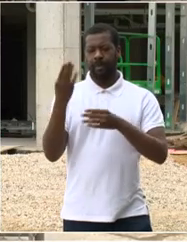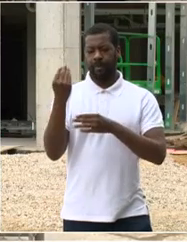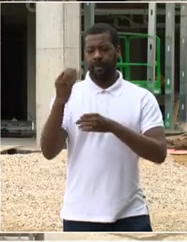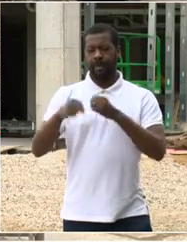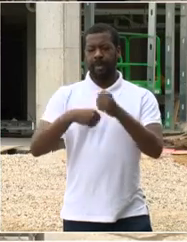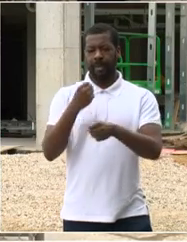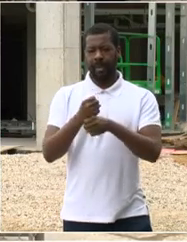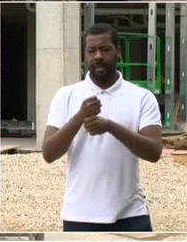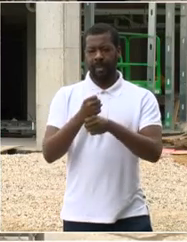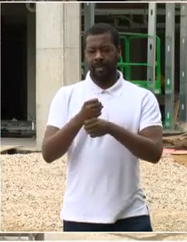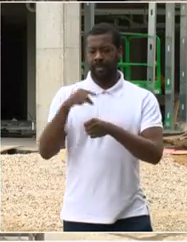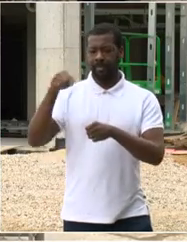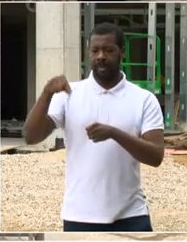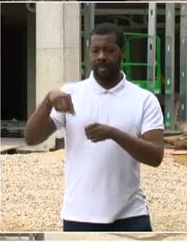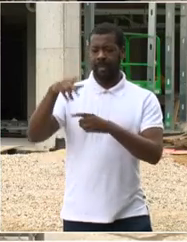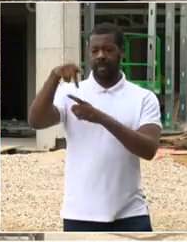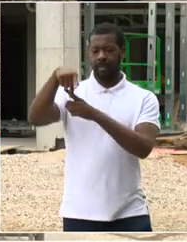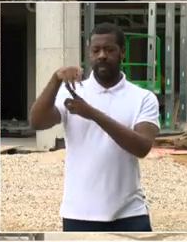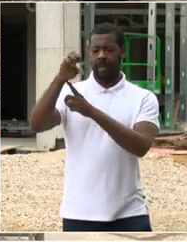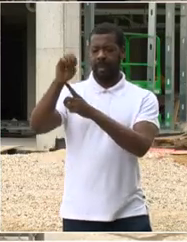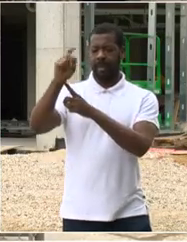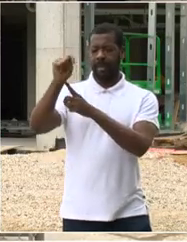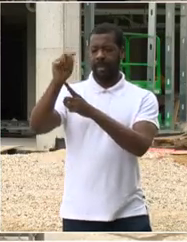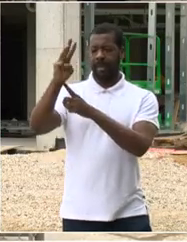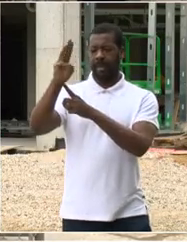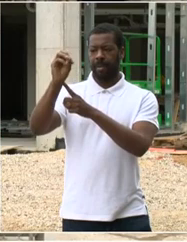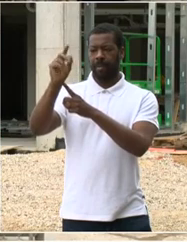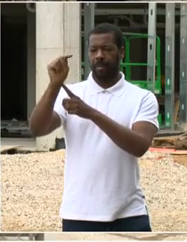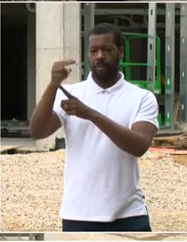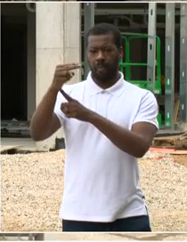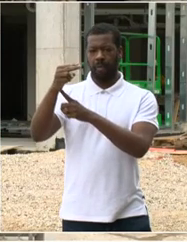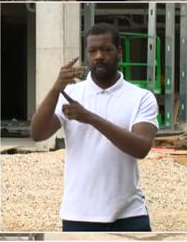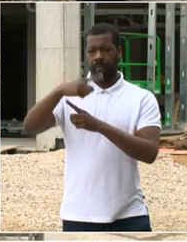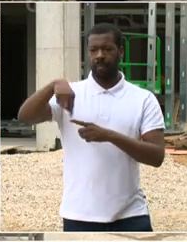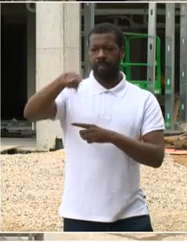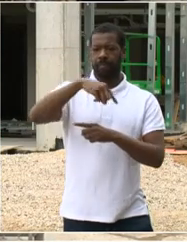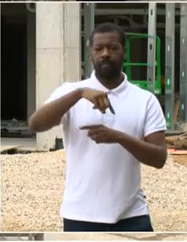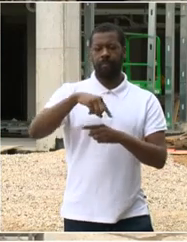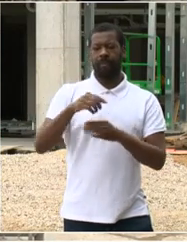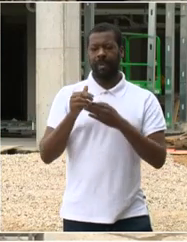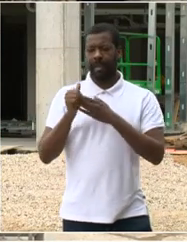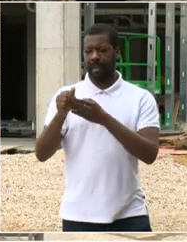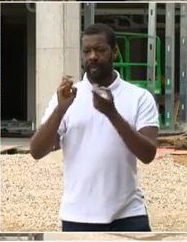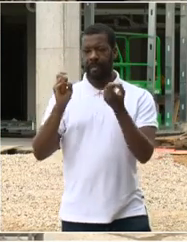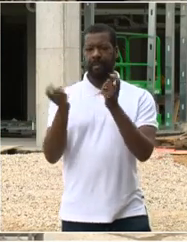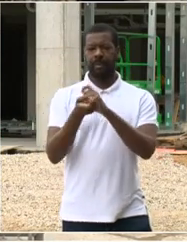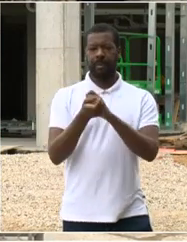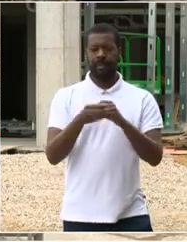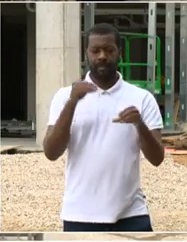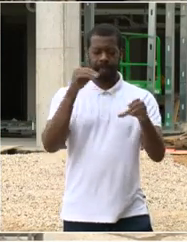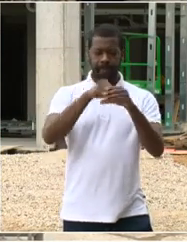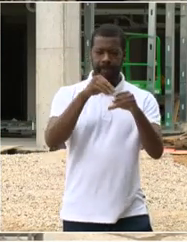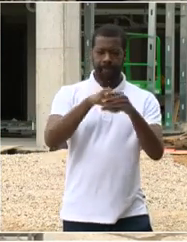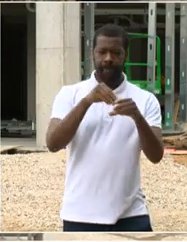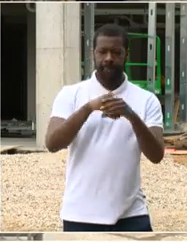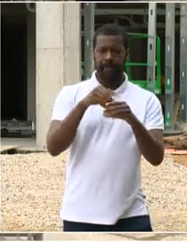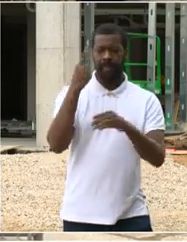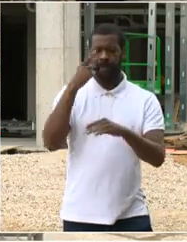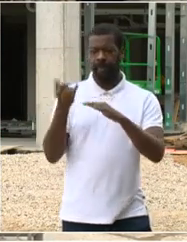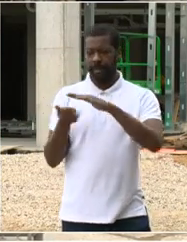how Petworth neighbors led changes in Petworth, investments at the Petworth